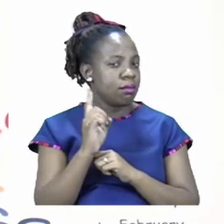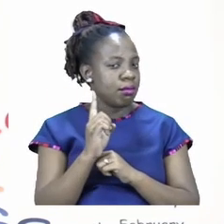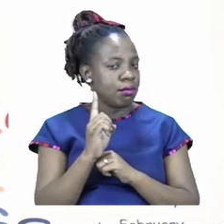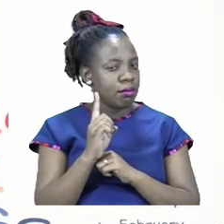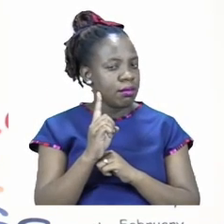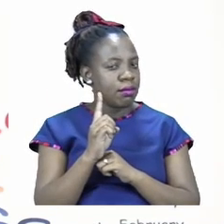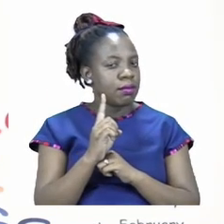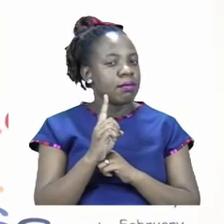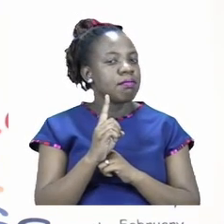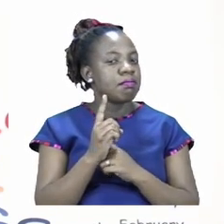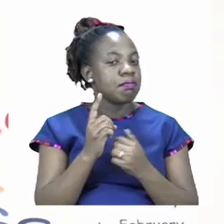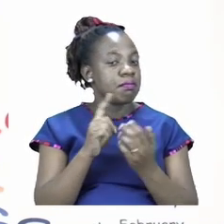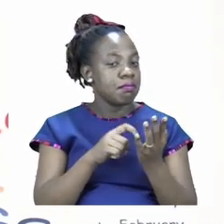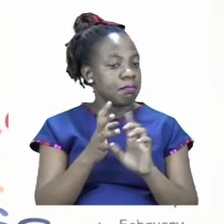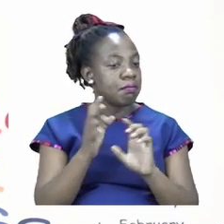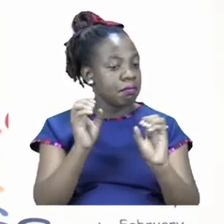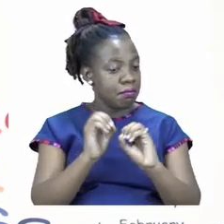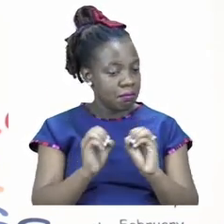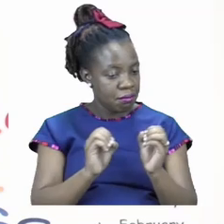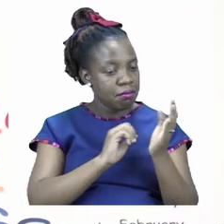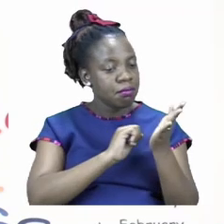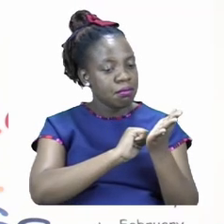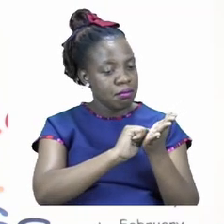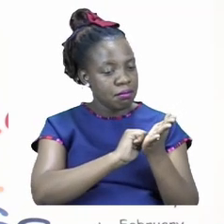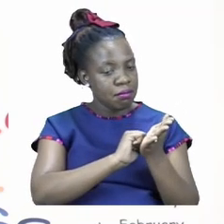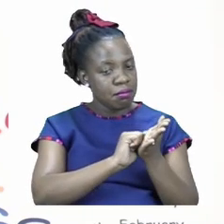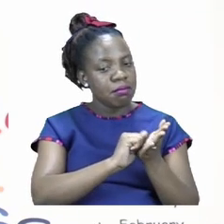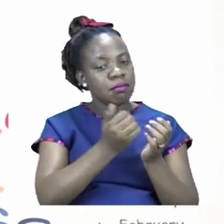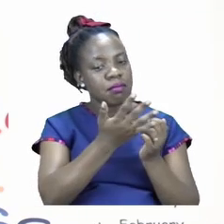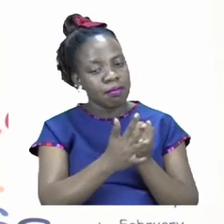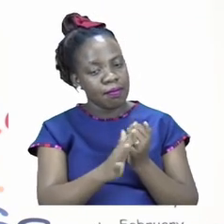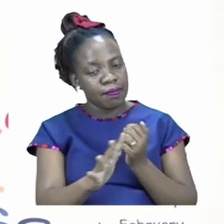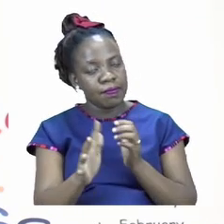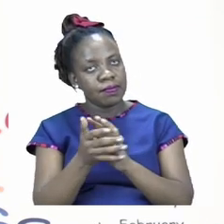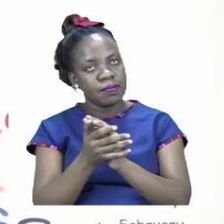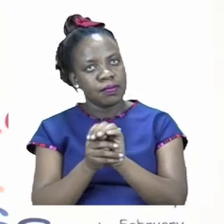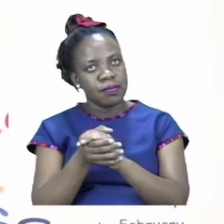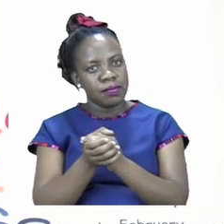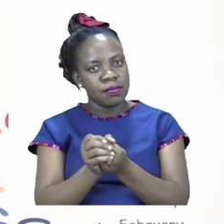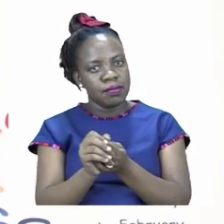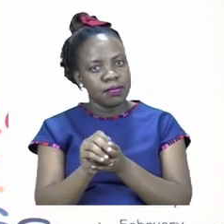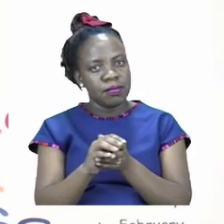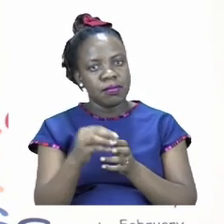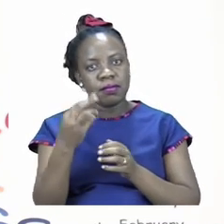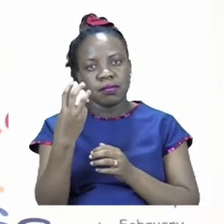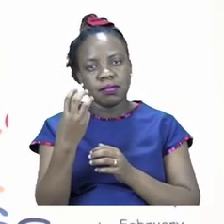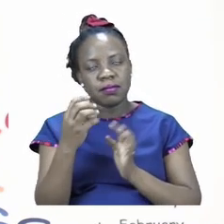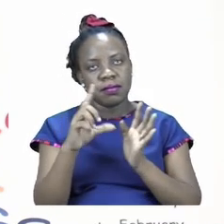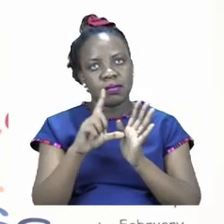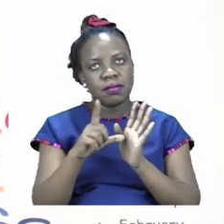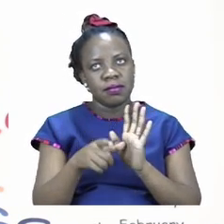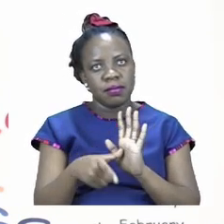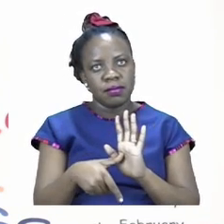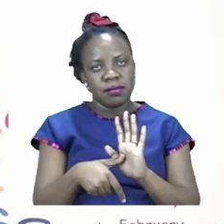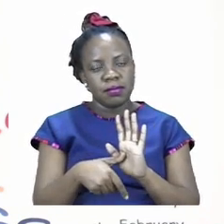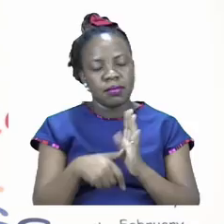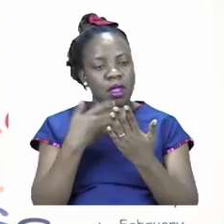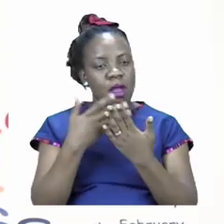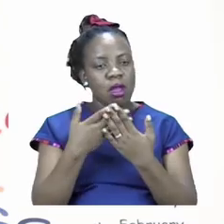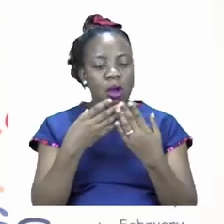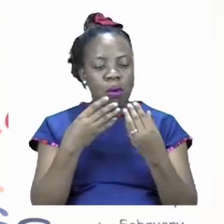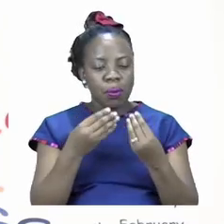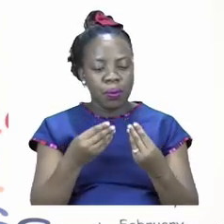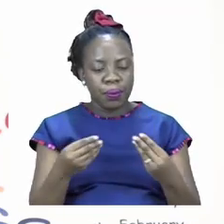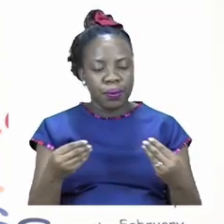and water. Just make sure that you run your hands under the tap for 30 seconds. Make sure your hands are dry before you touch